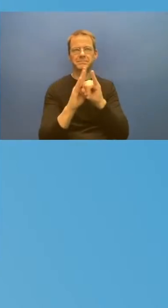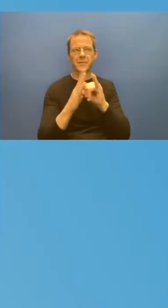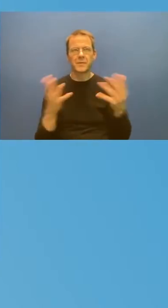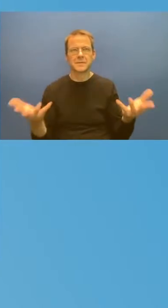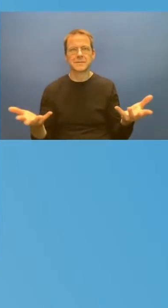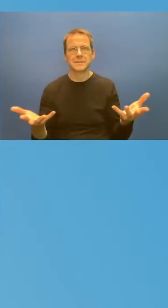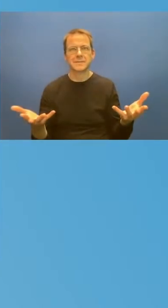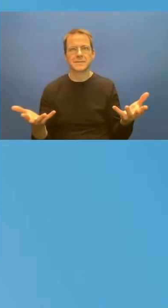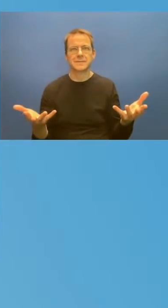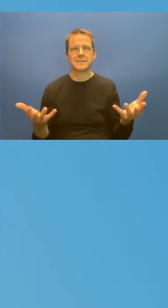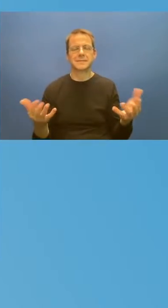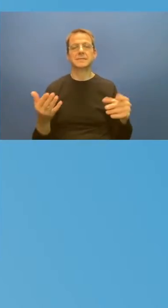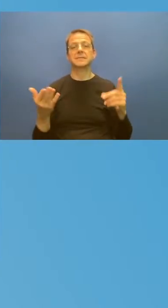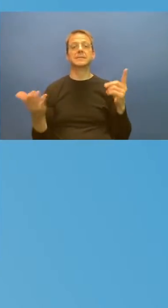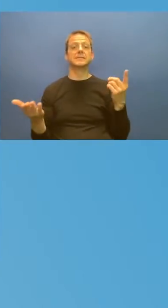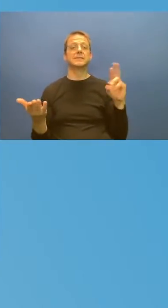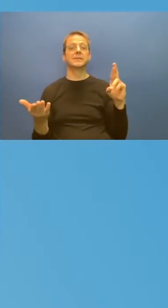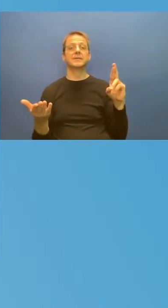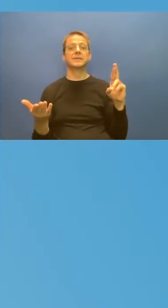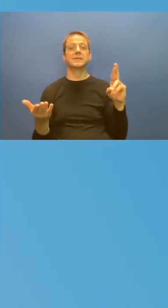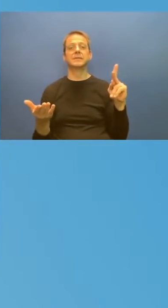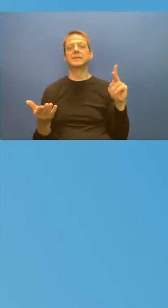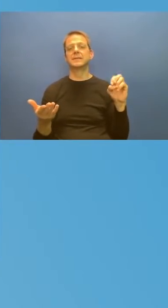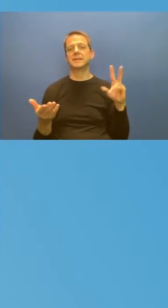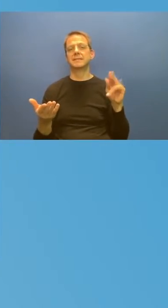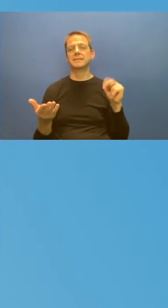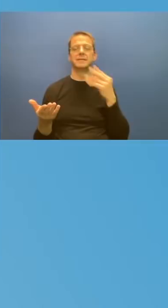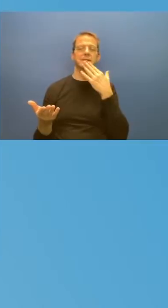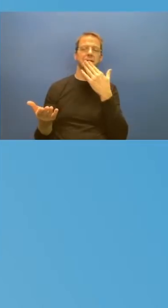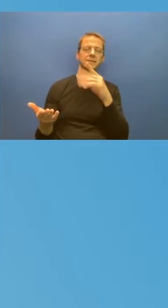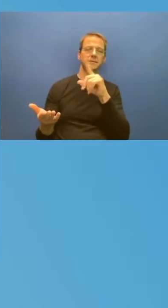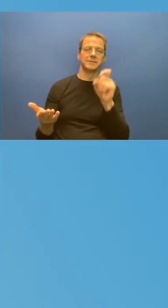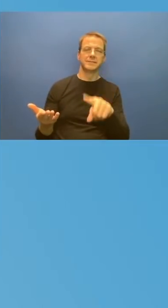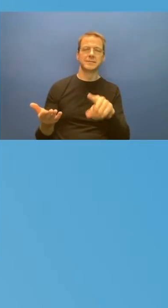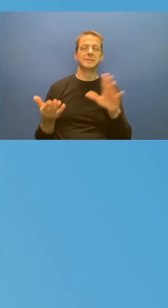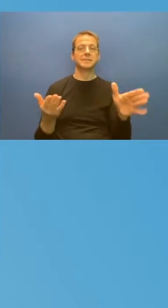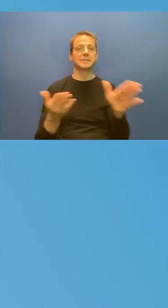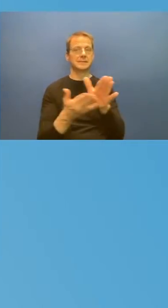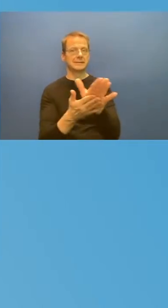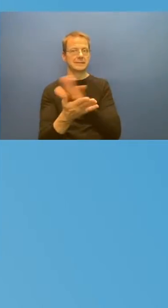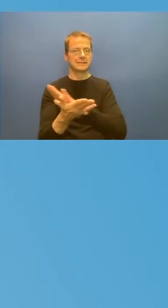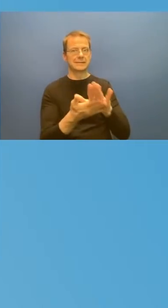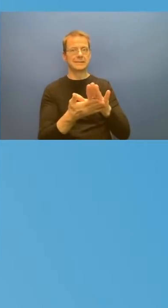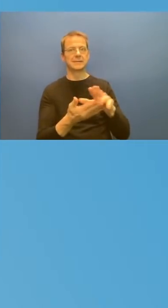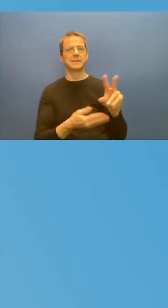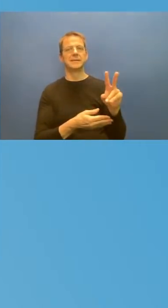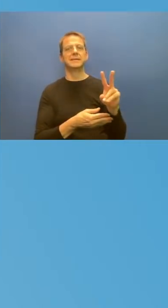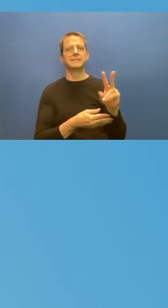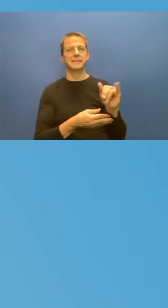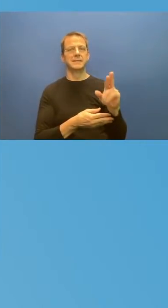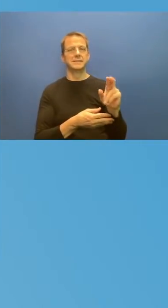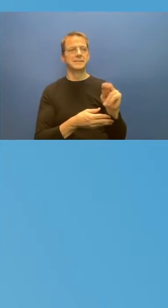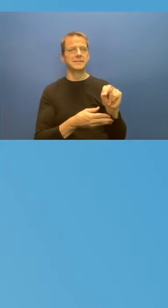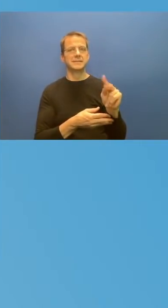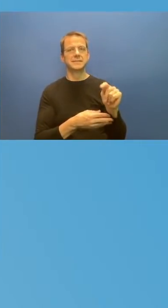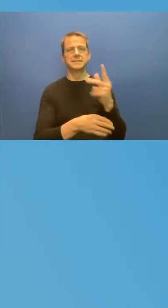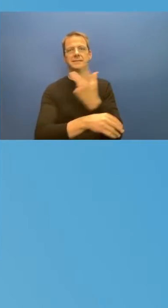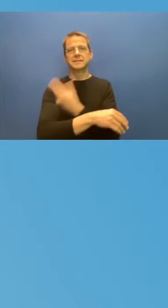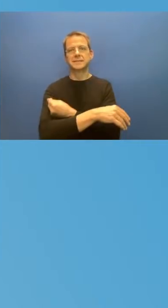a vaccine that induces antibodies that are able to completely neutralize the virus